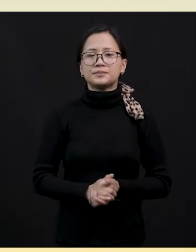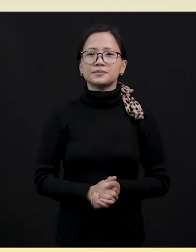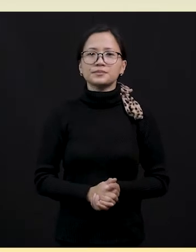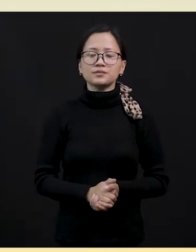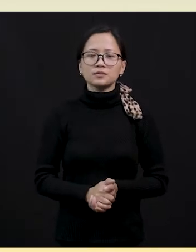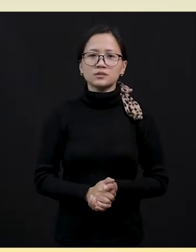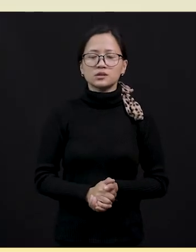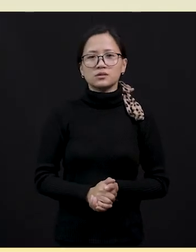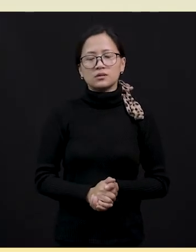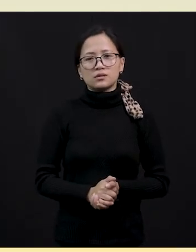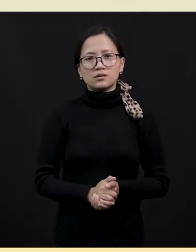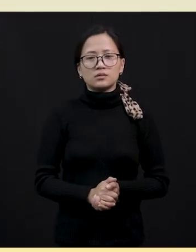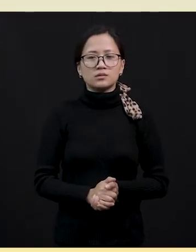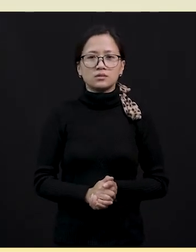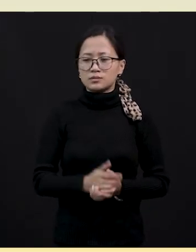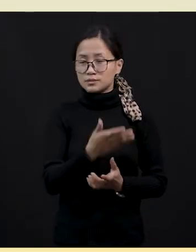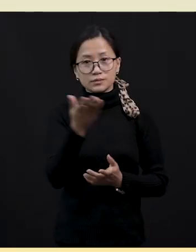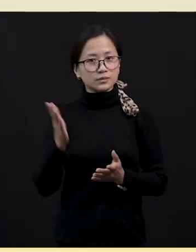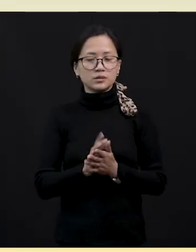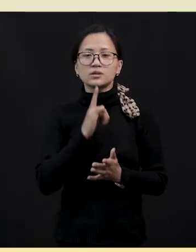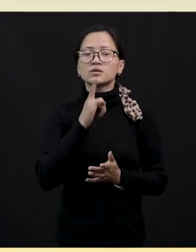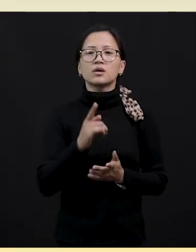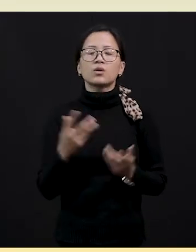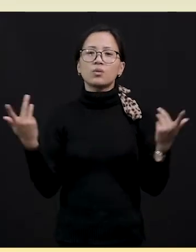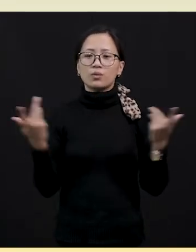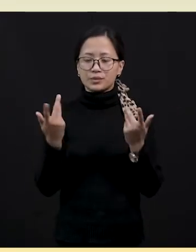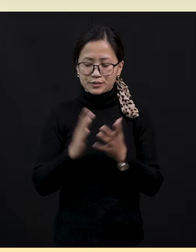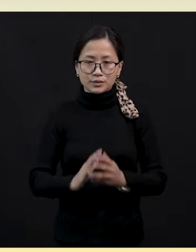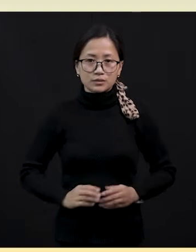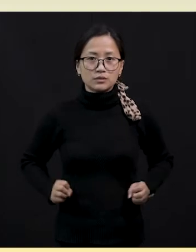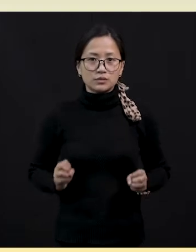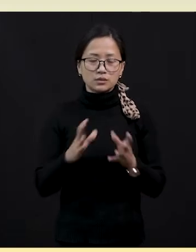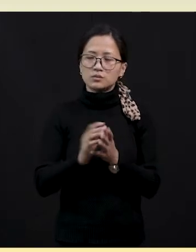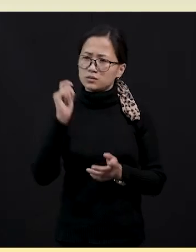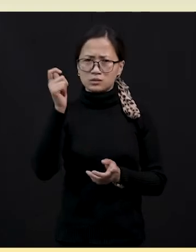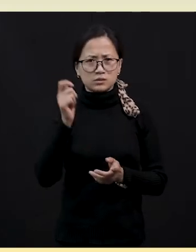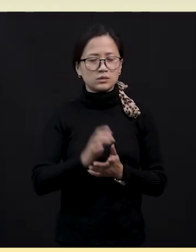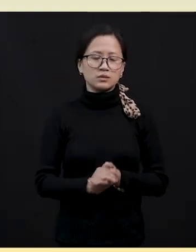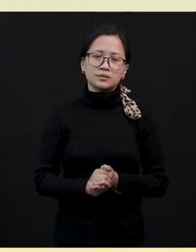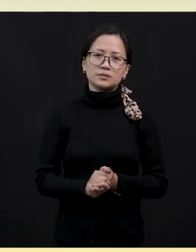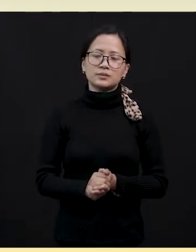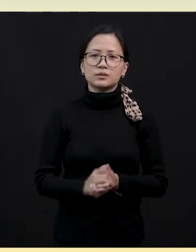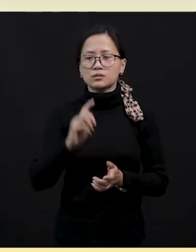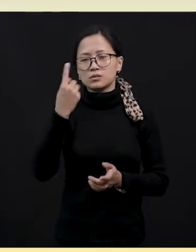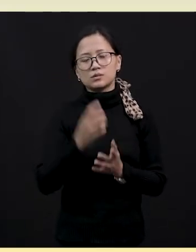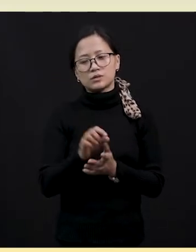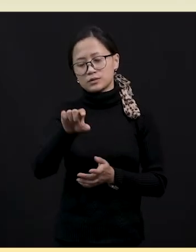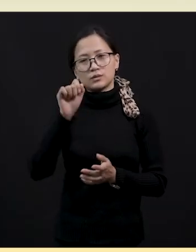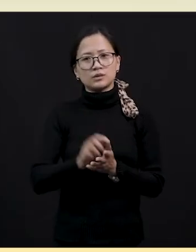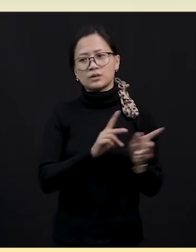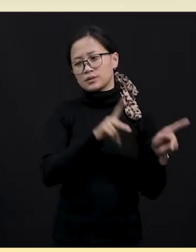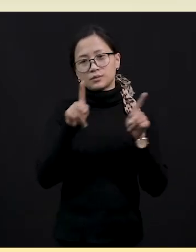maybe a council of wise men, and they would also tell him when to start or when to do the work. This was because one man would find